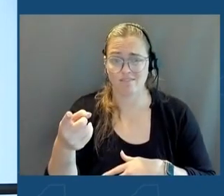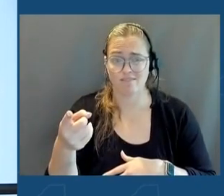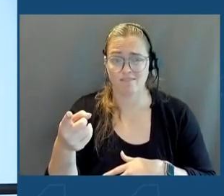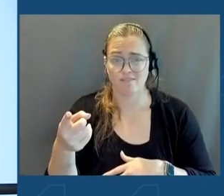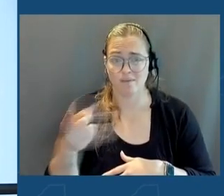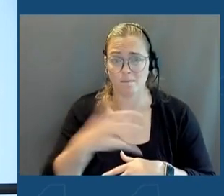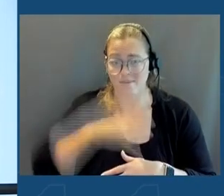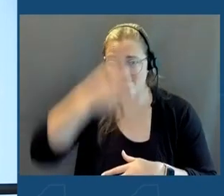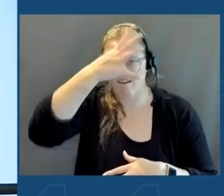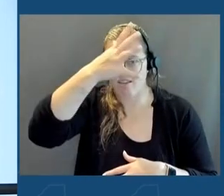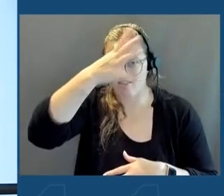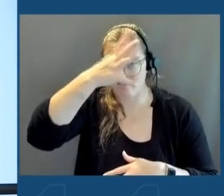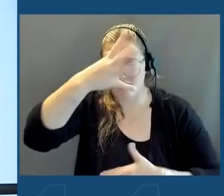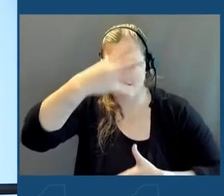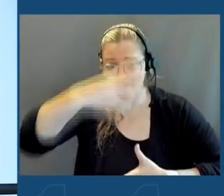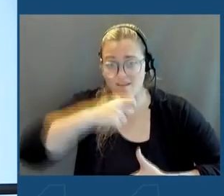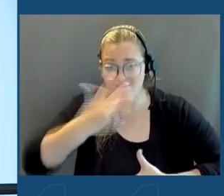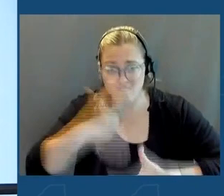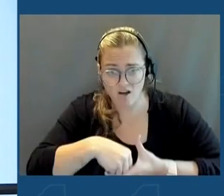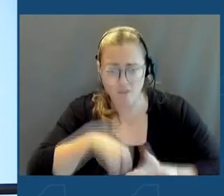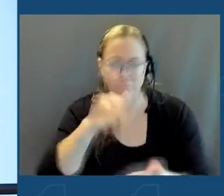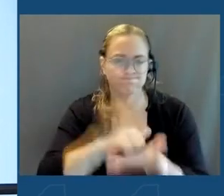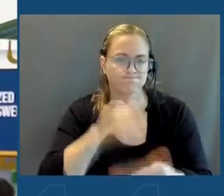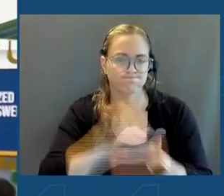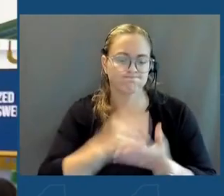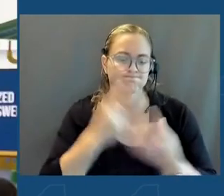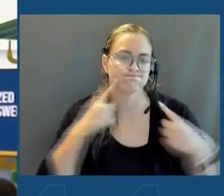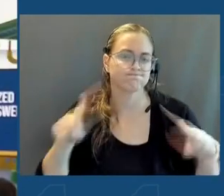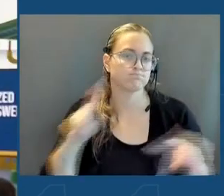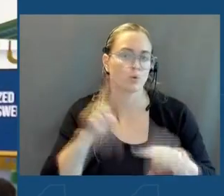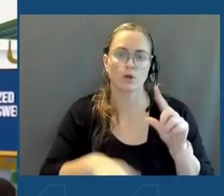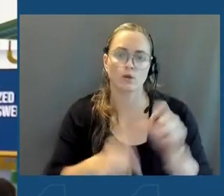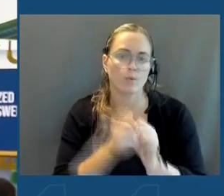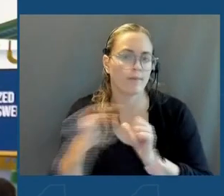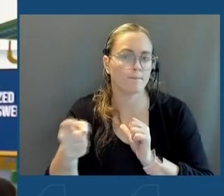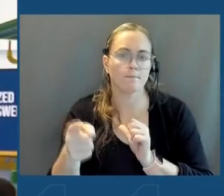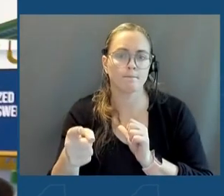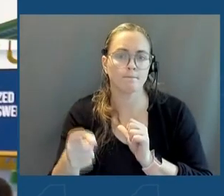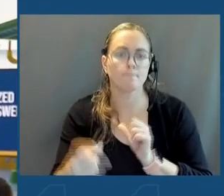father. You know, most everybody here.